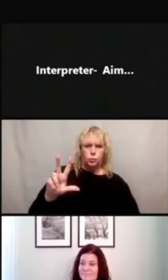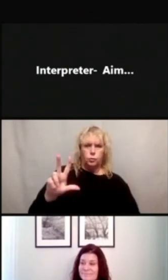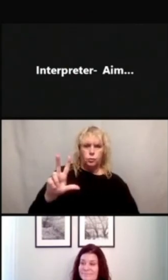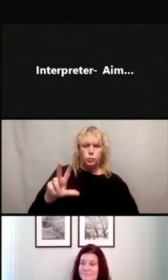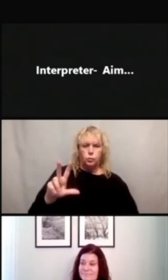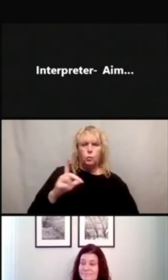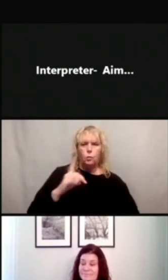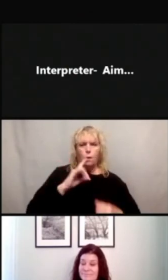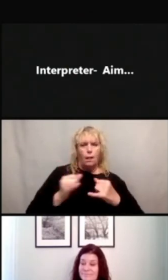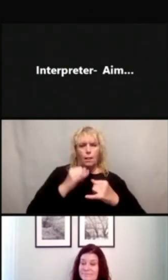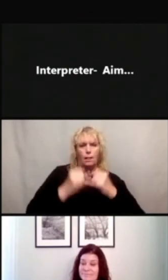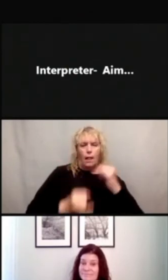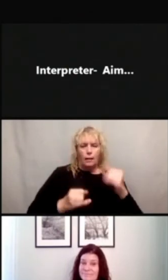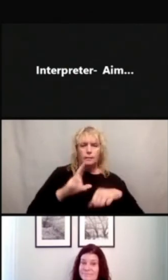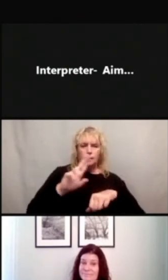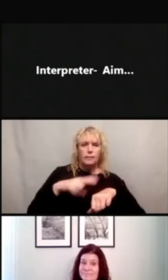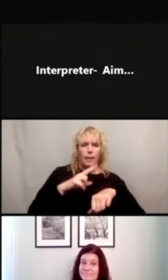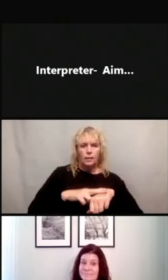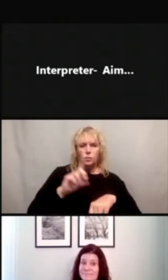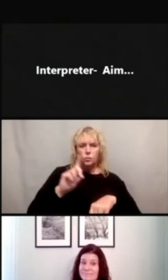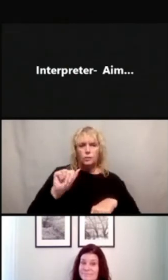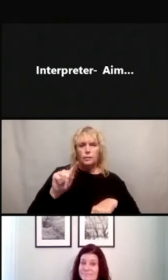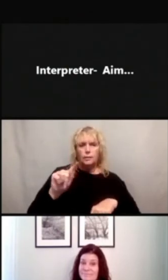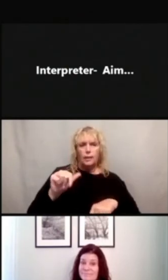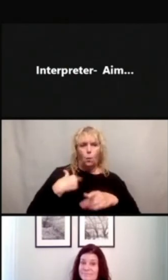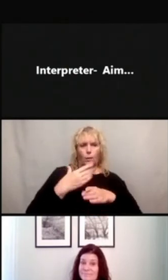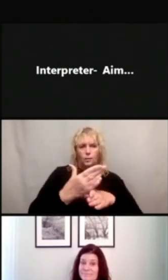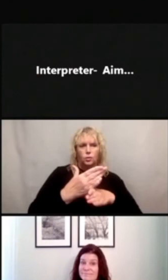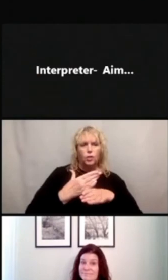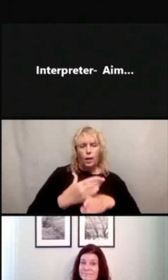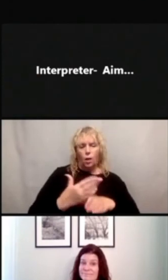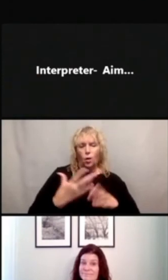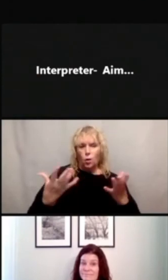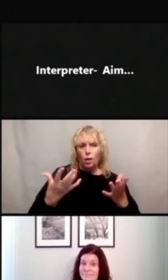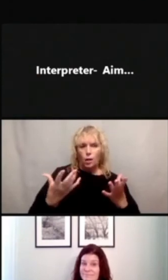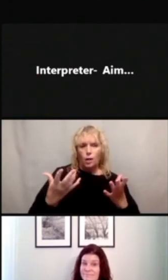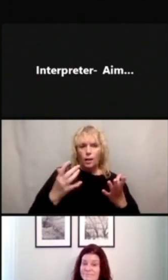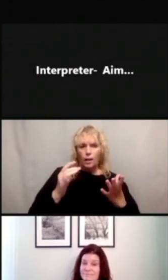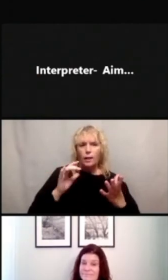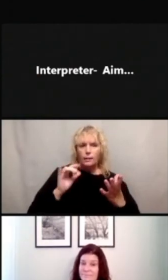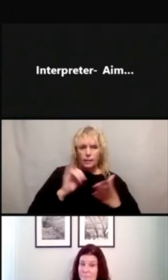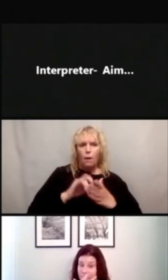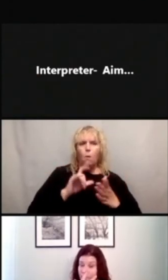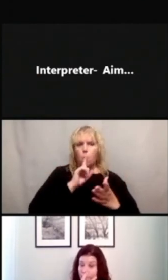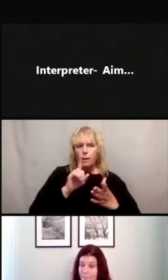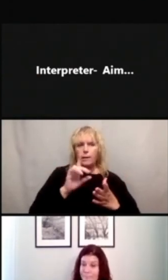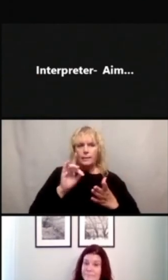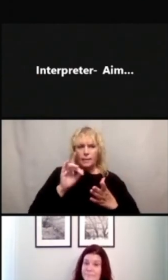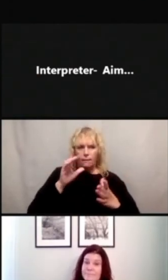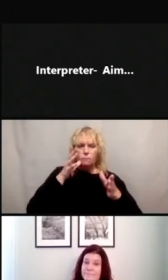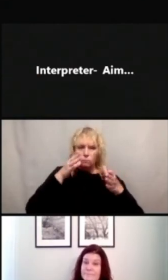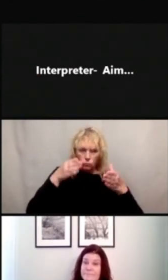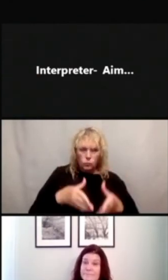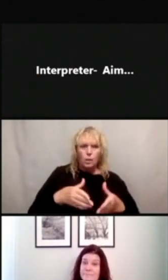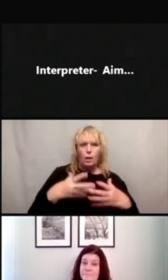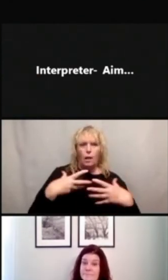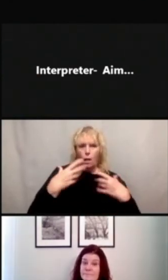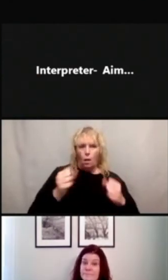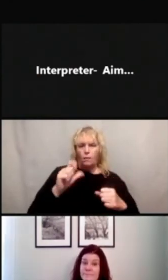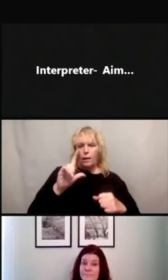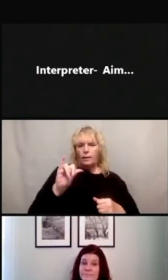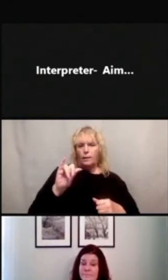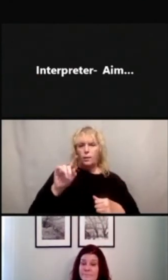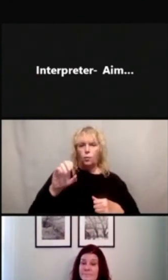last national data that we shared with you that we're aware of that really looked at health literacy from sort of a broader